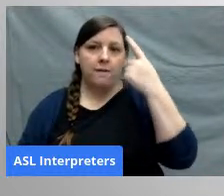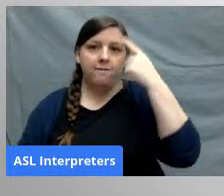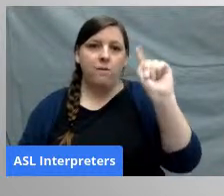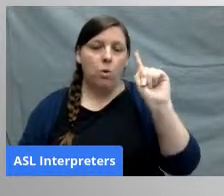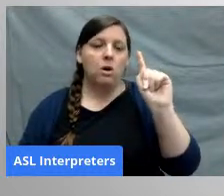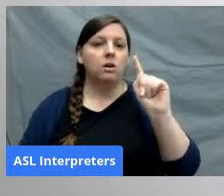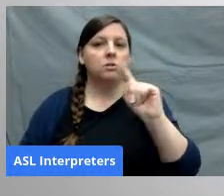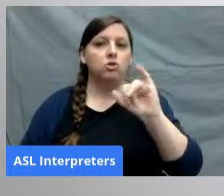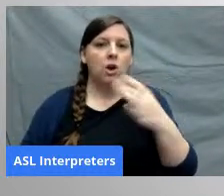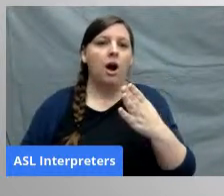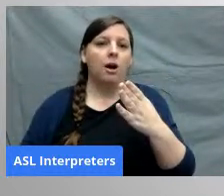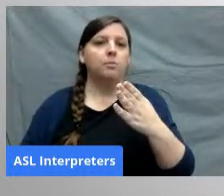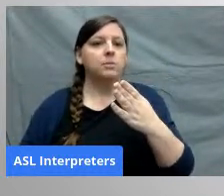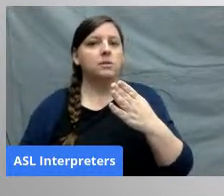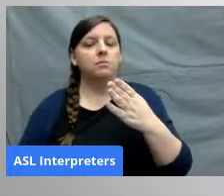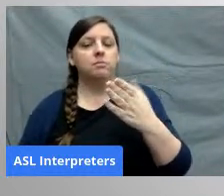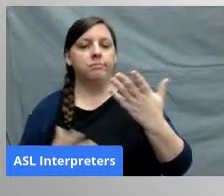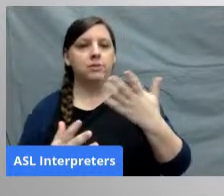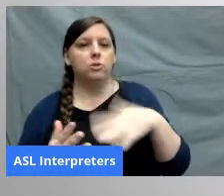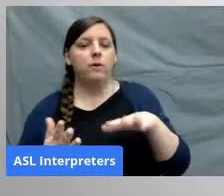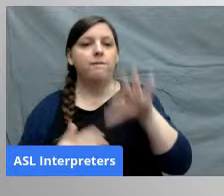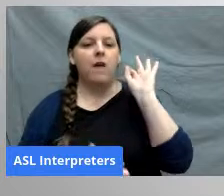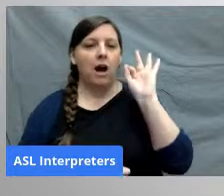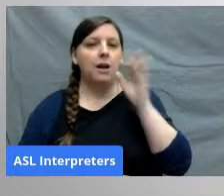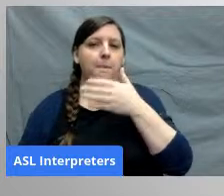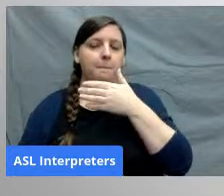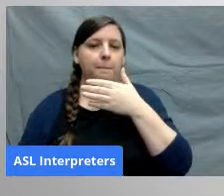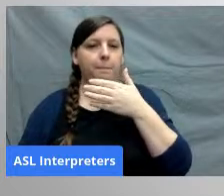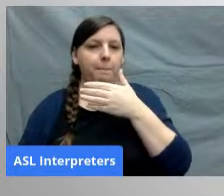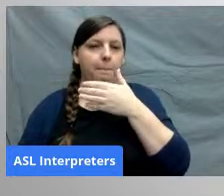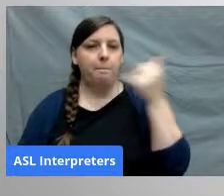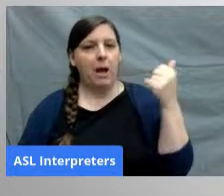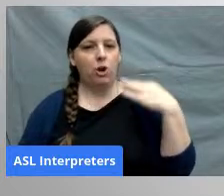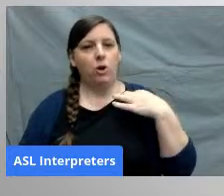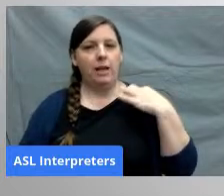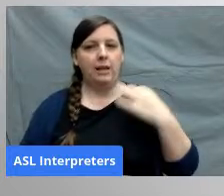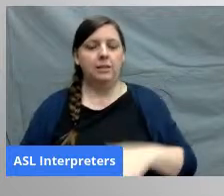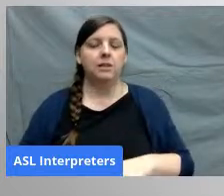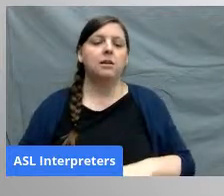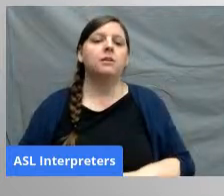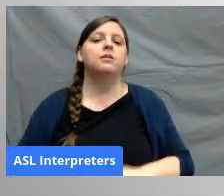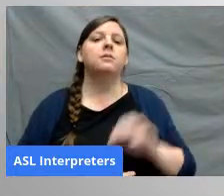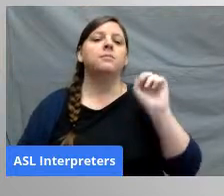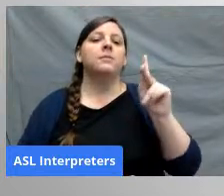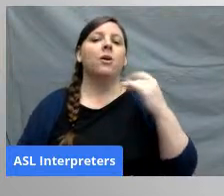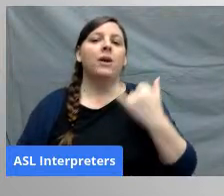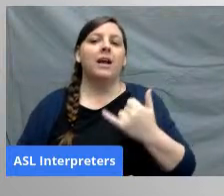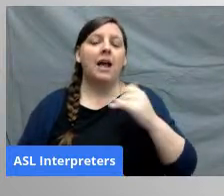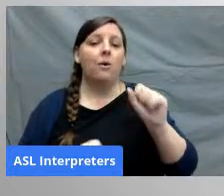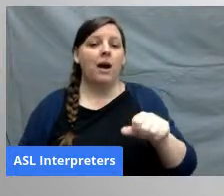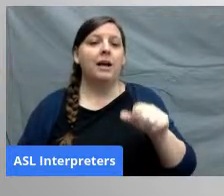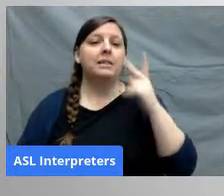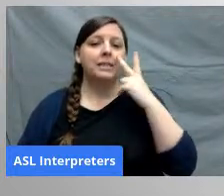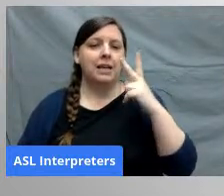Okay, great. Okay, now I can see the personnel list. I'm sorry, I didn't see that earlier. All